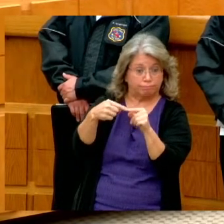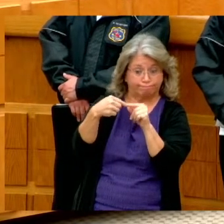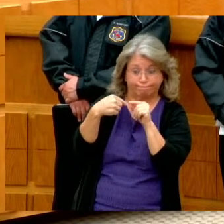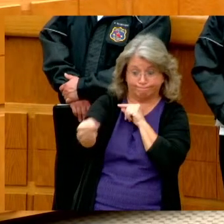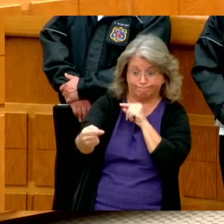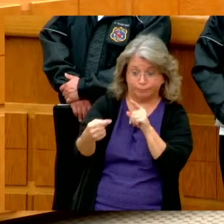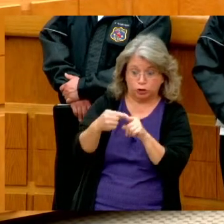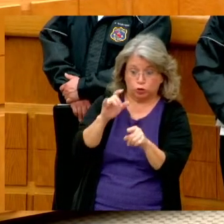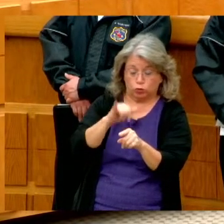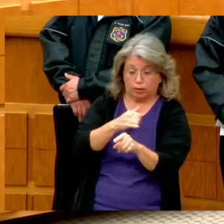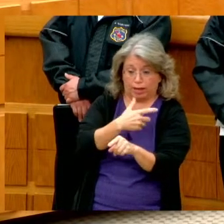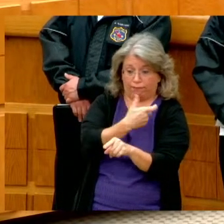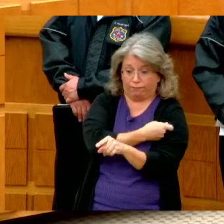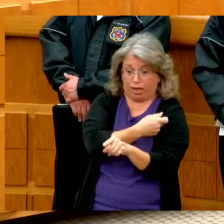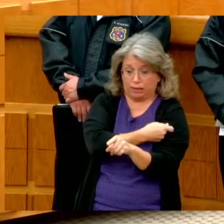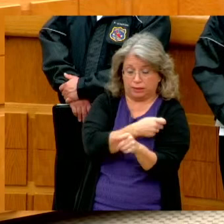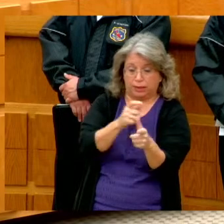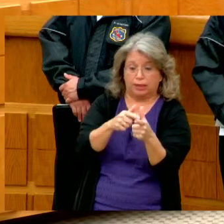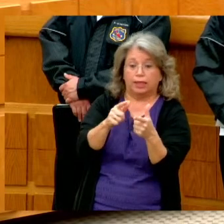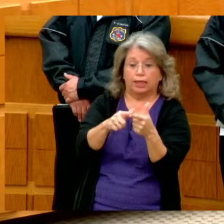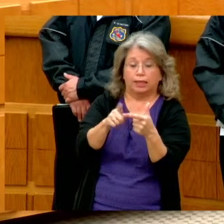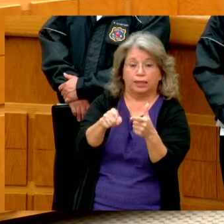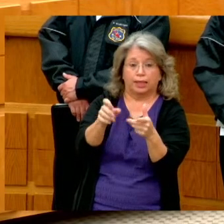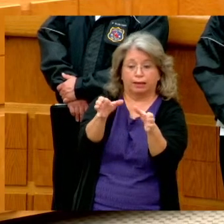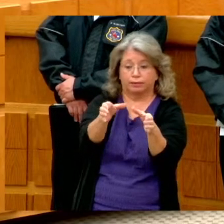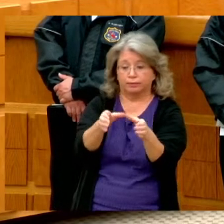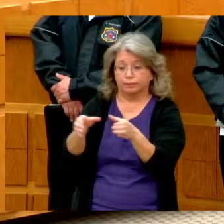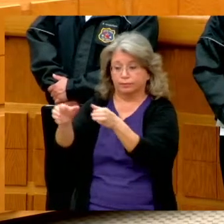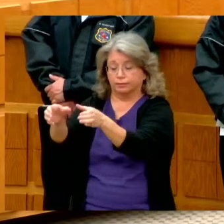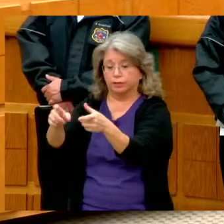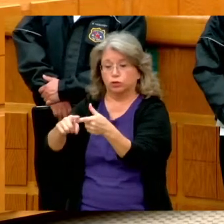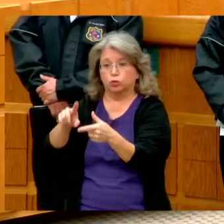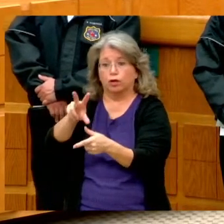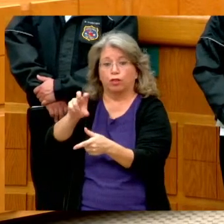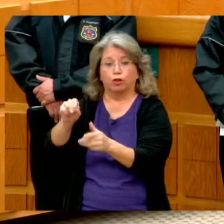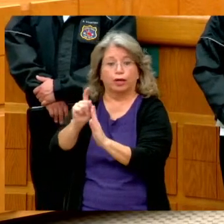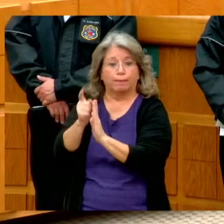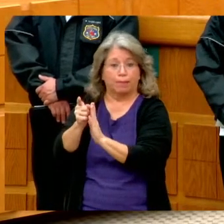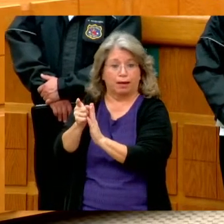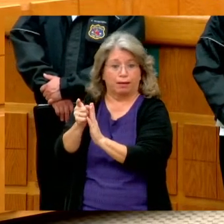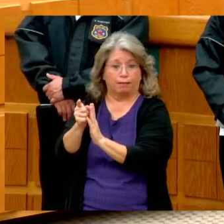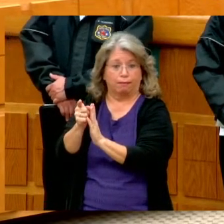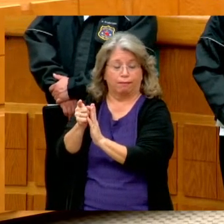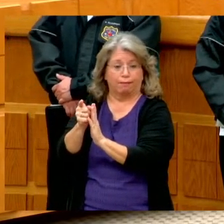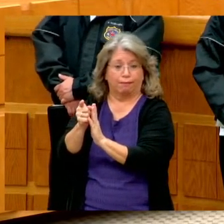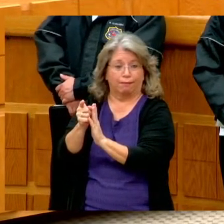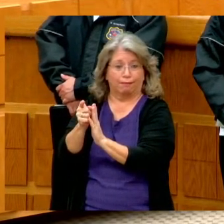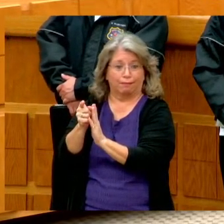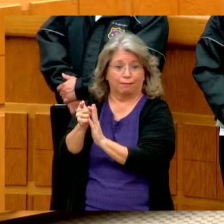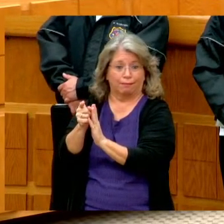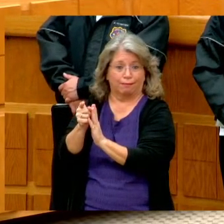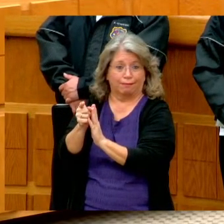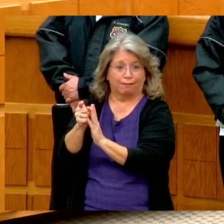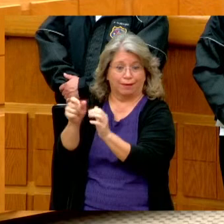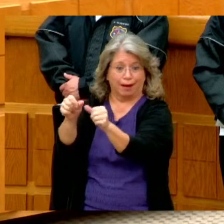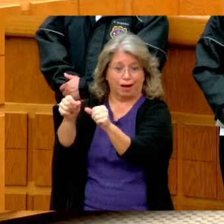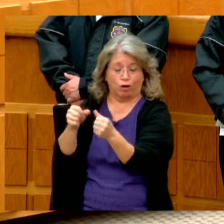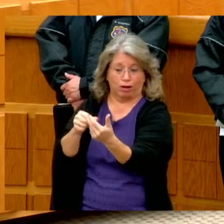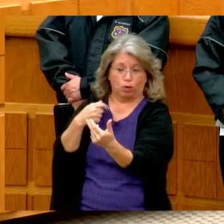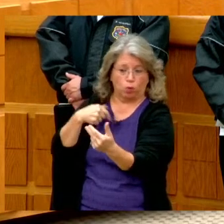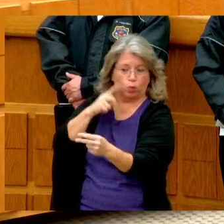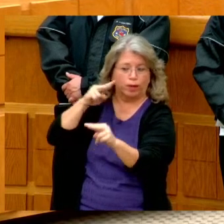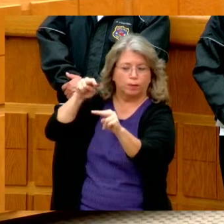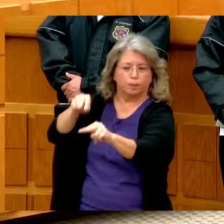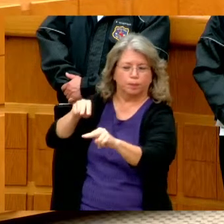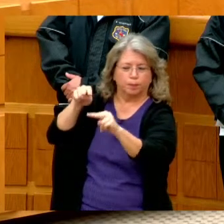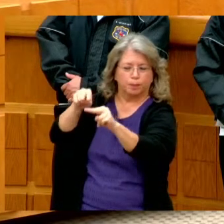vaccine ingredients, then they sit in a 30-minute adverse reaction line. And we monitor them for 30 minutes to make sure that they